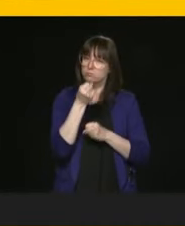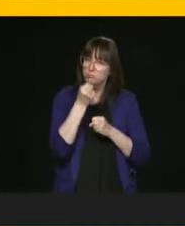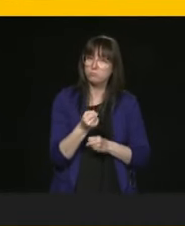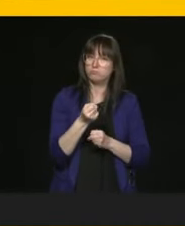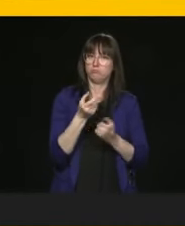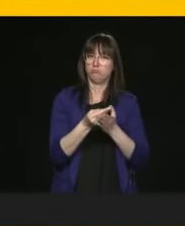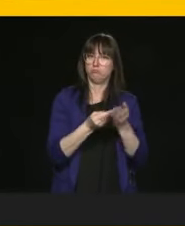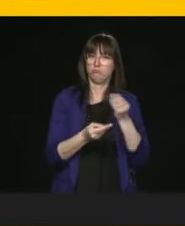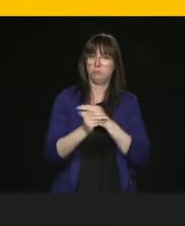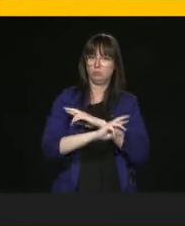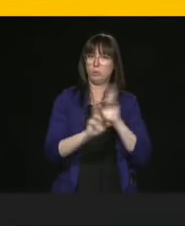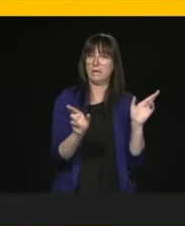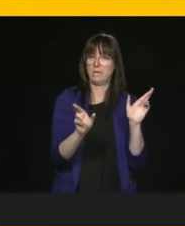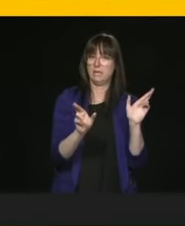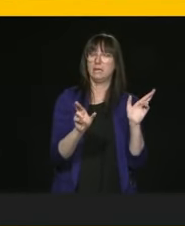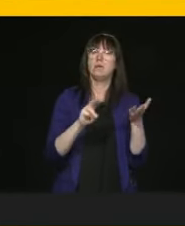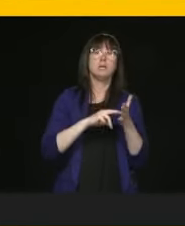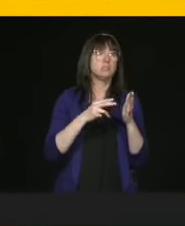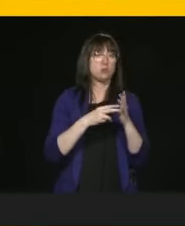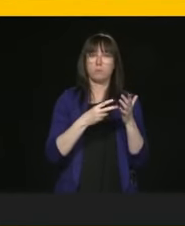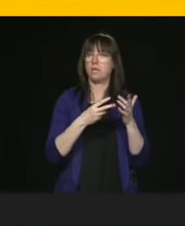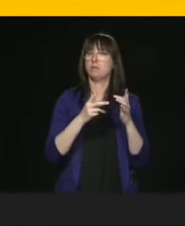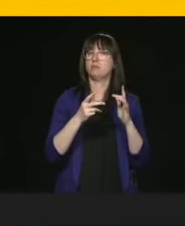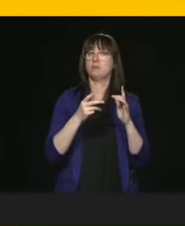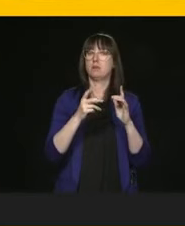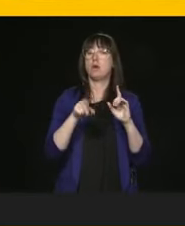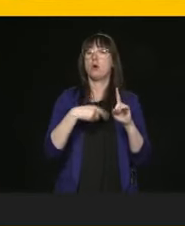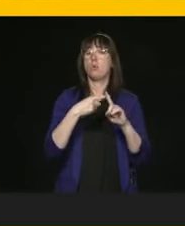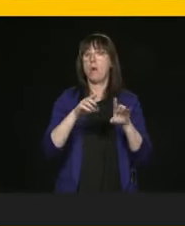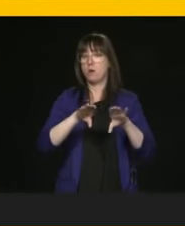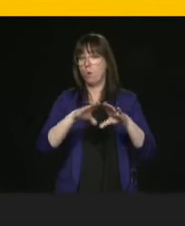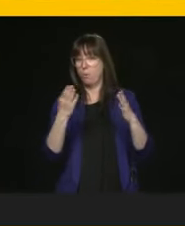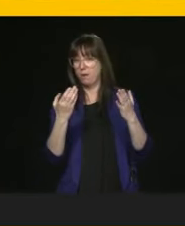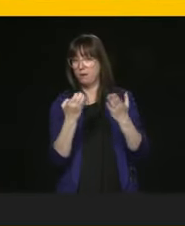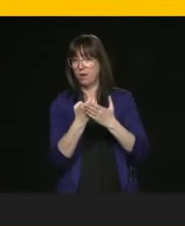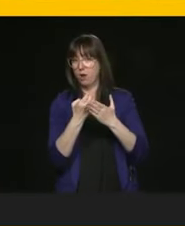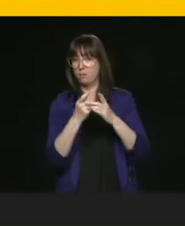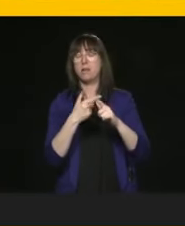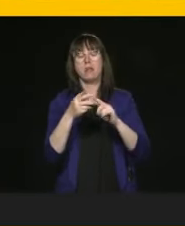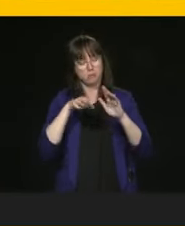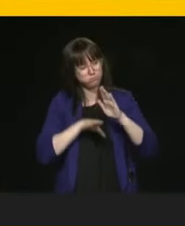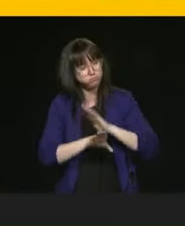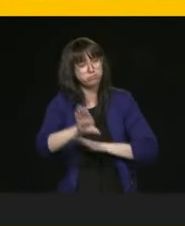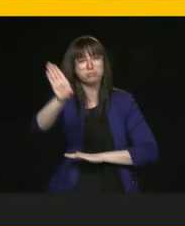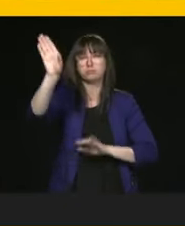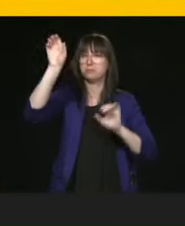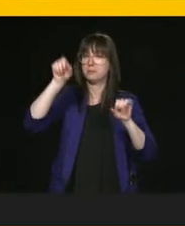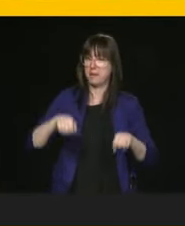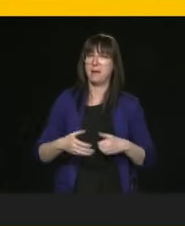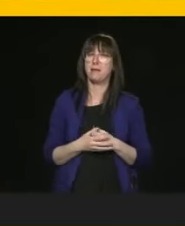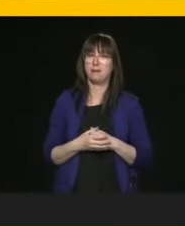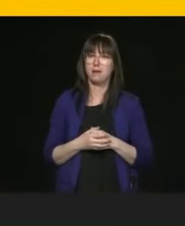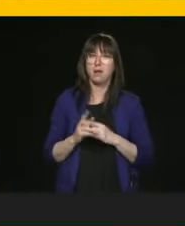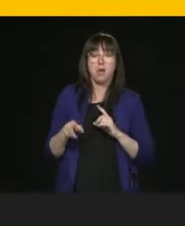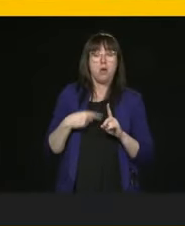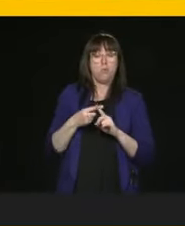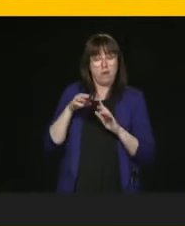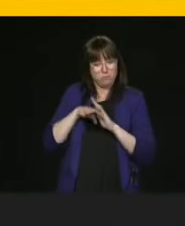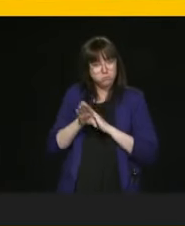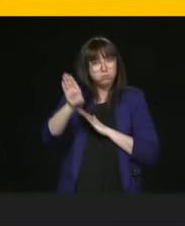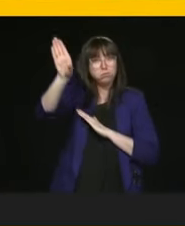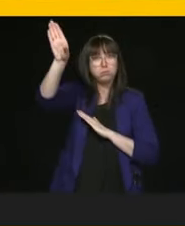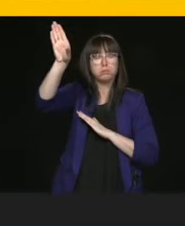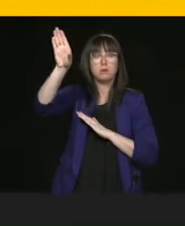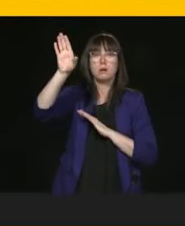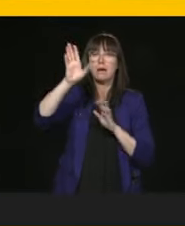roar back at some point. And when we want to roar back, it will be essential that all levels of government cooperate and work together,